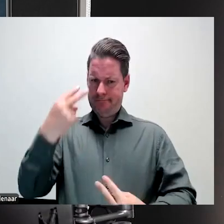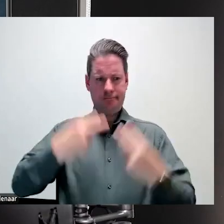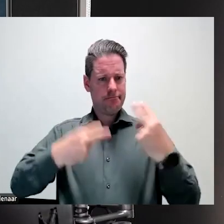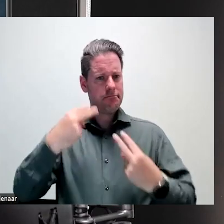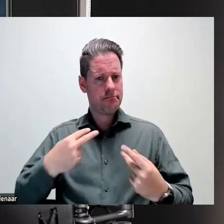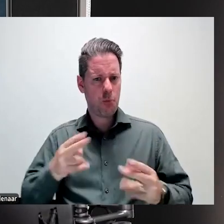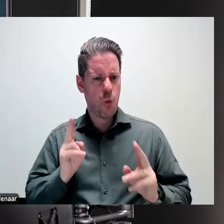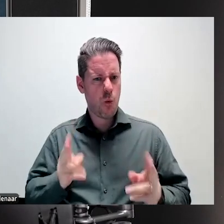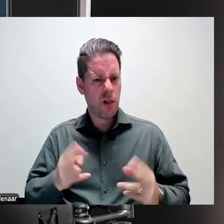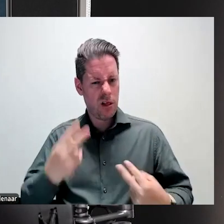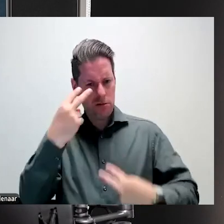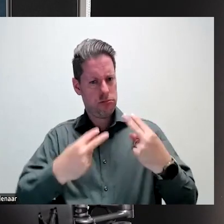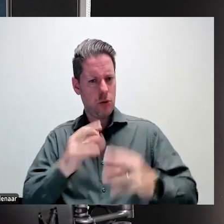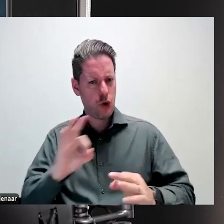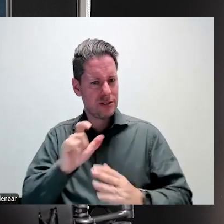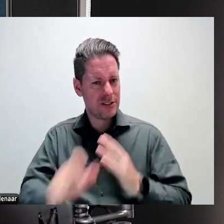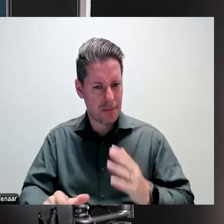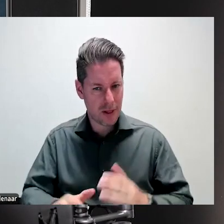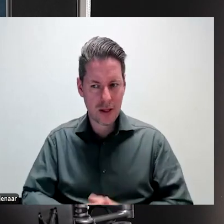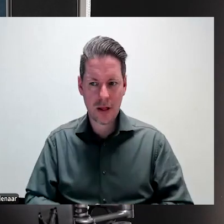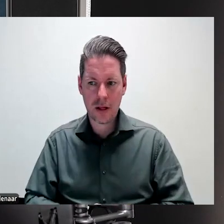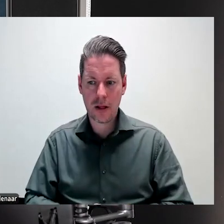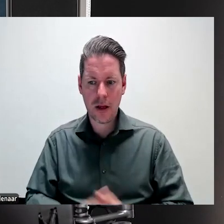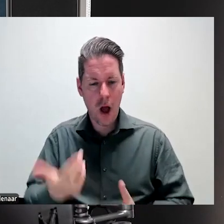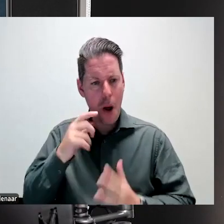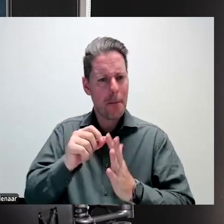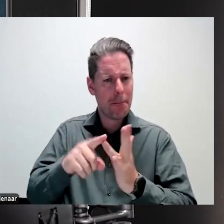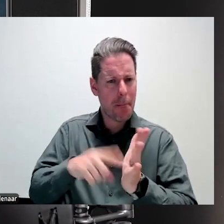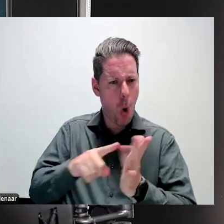Somebody who had polio and wore calipers, or